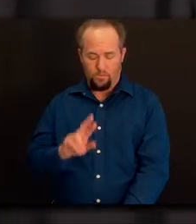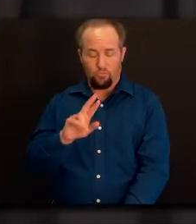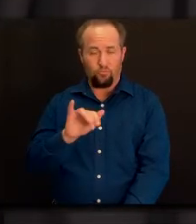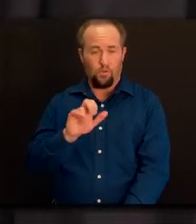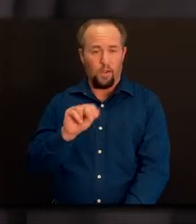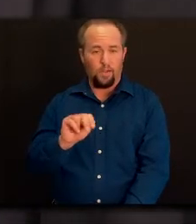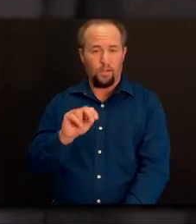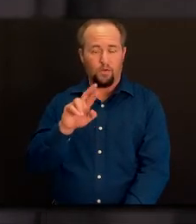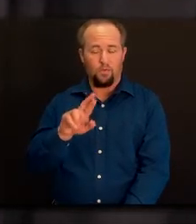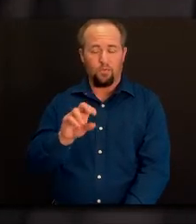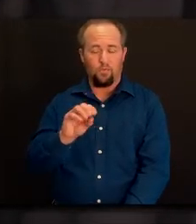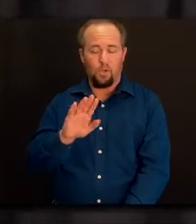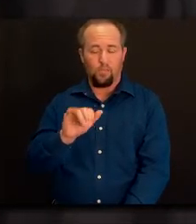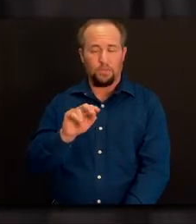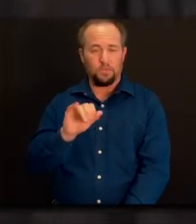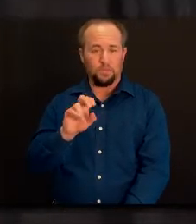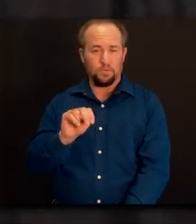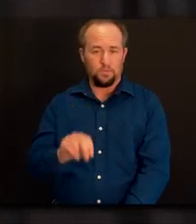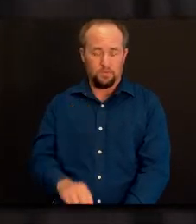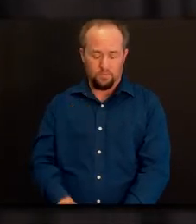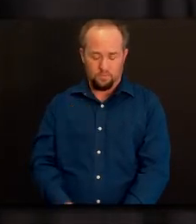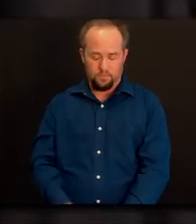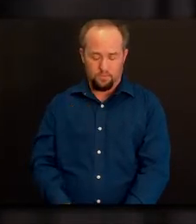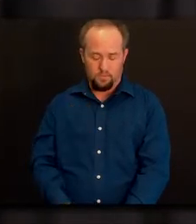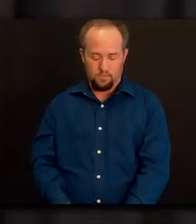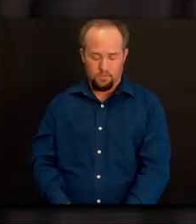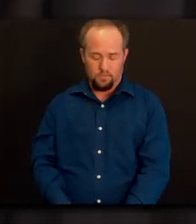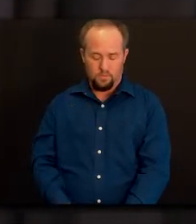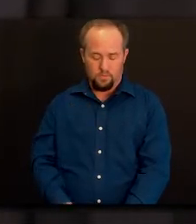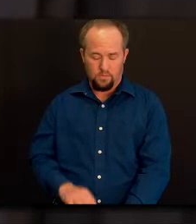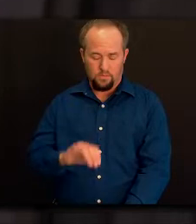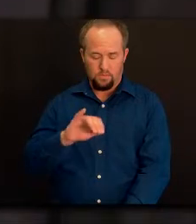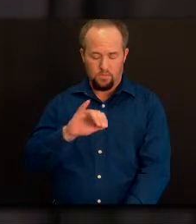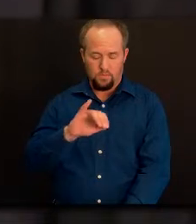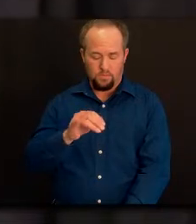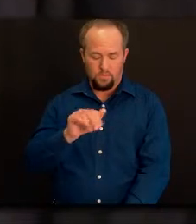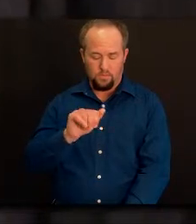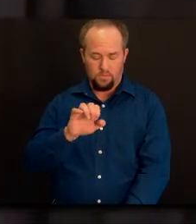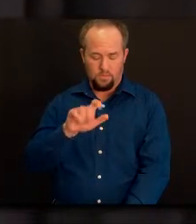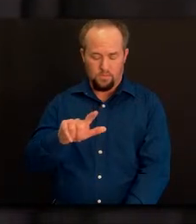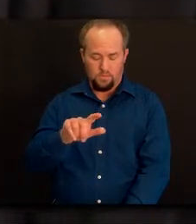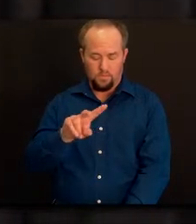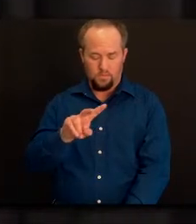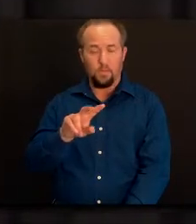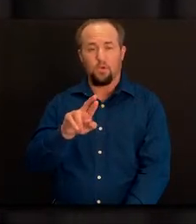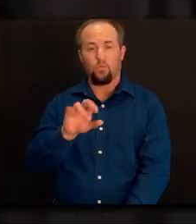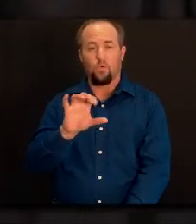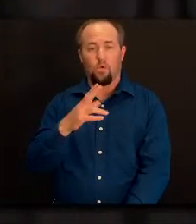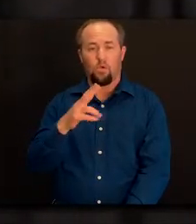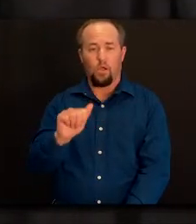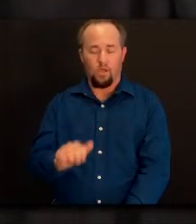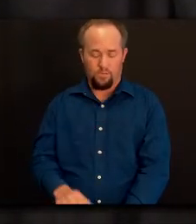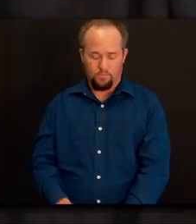Ryan A. Robinson. Hael Ventura Roca.